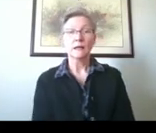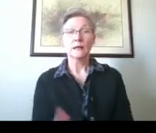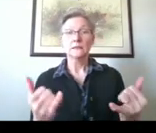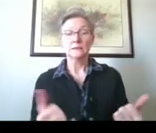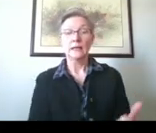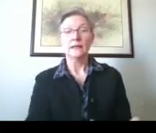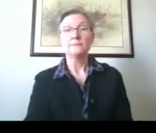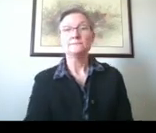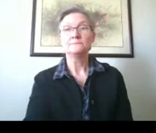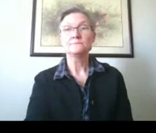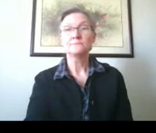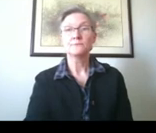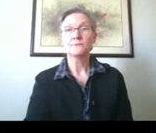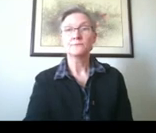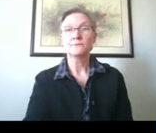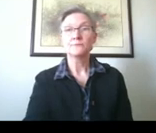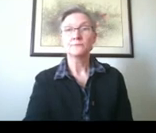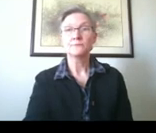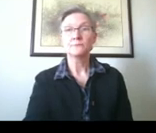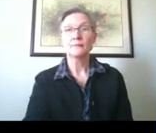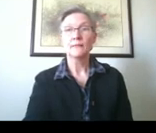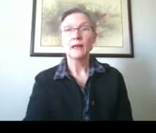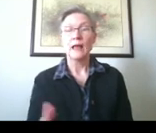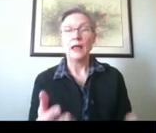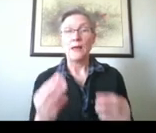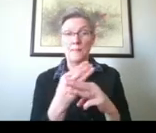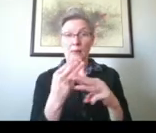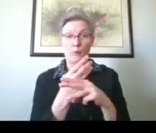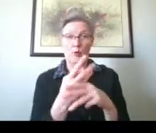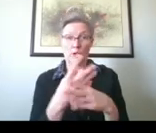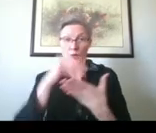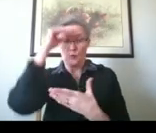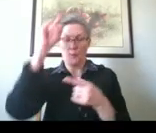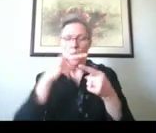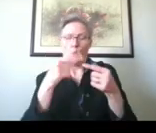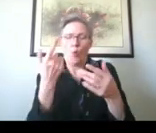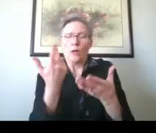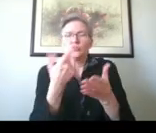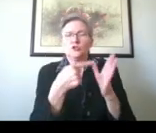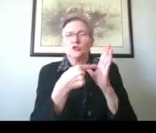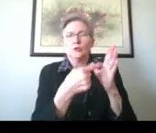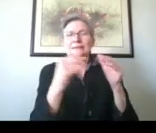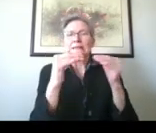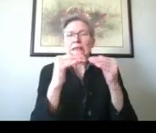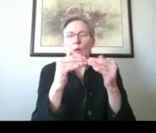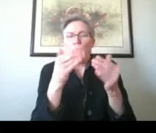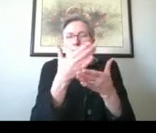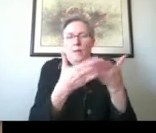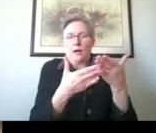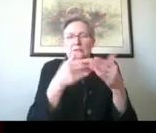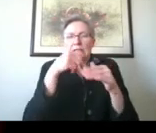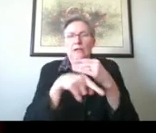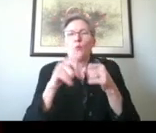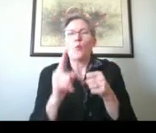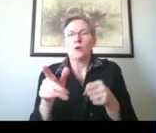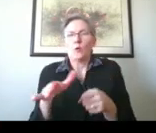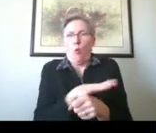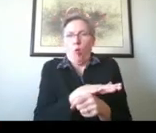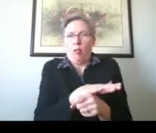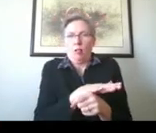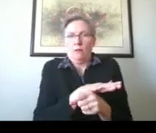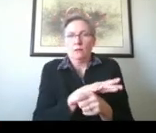Today in math, we're going to talk about what shows equal parts of a whole. So when you look at this picture here, it's telling us to circle